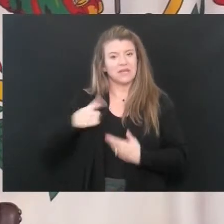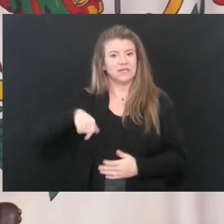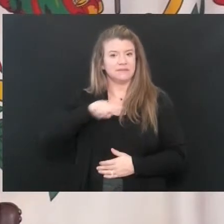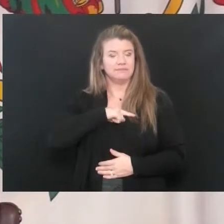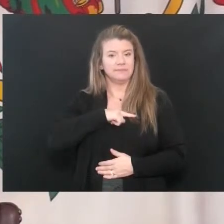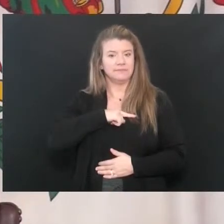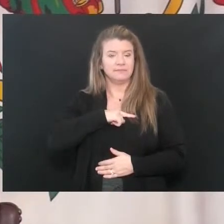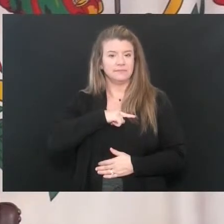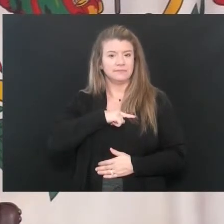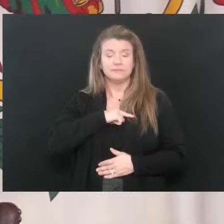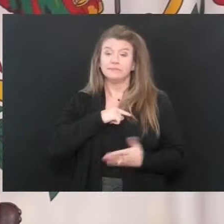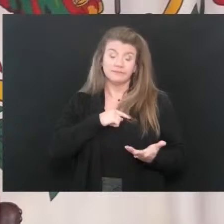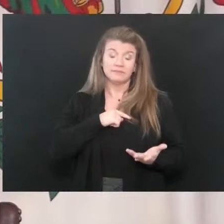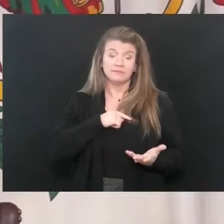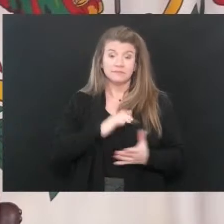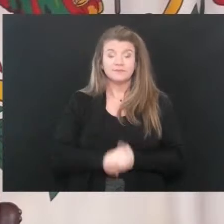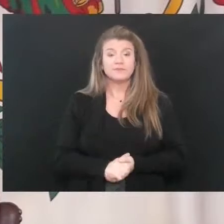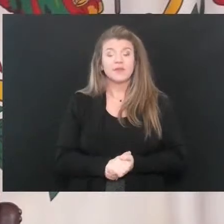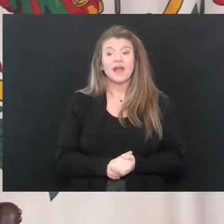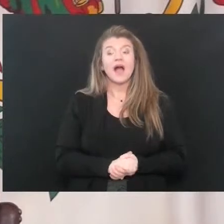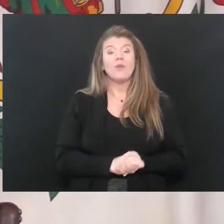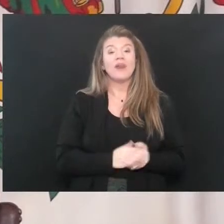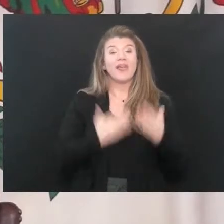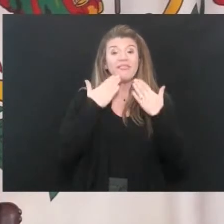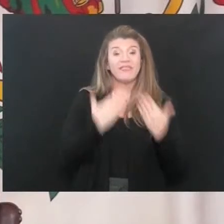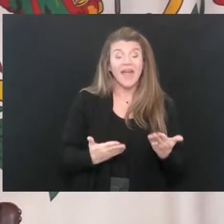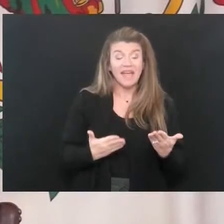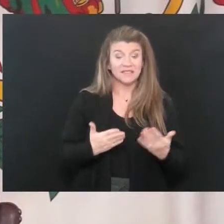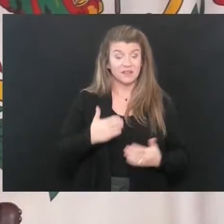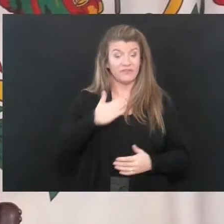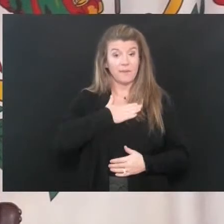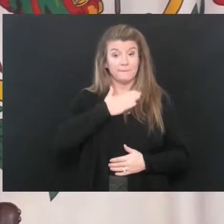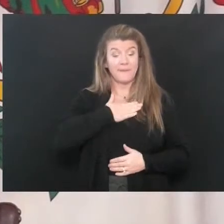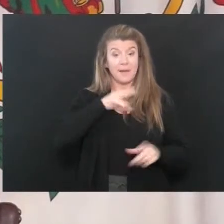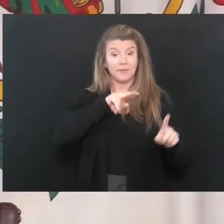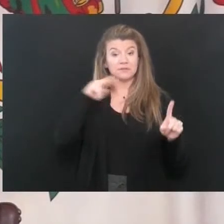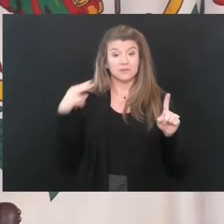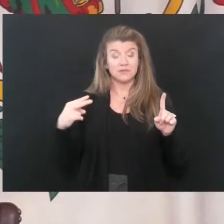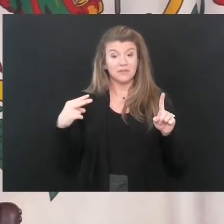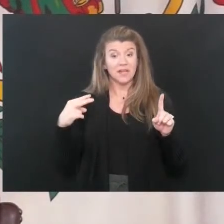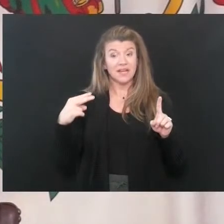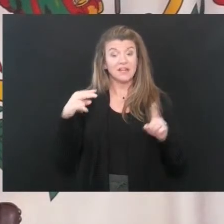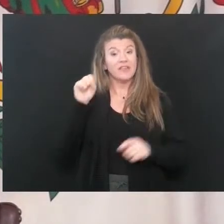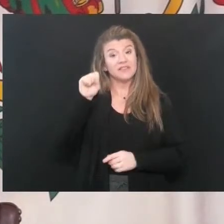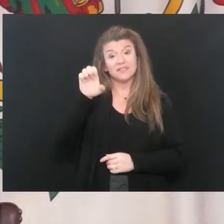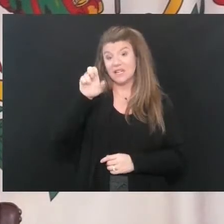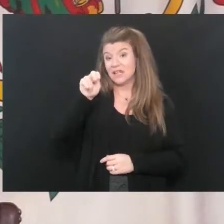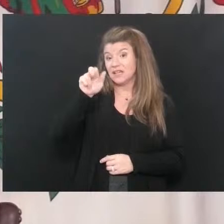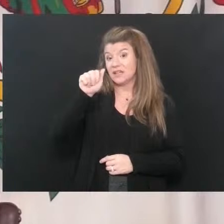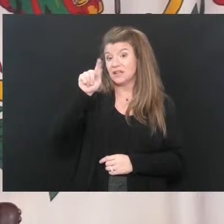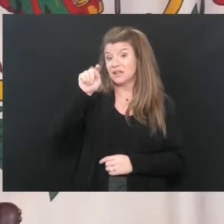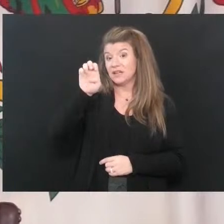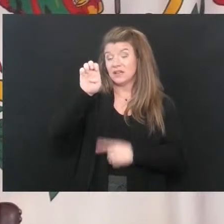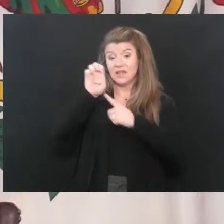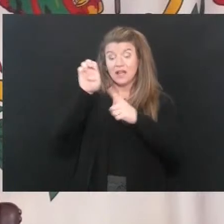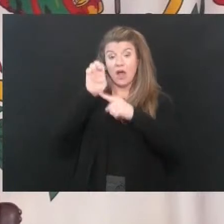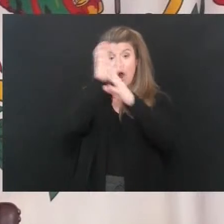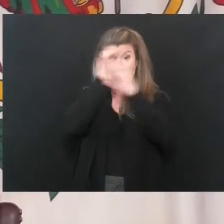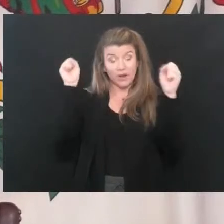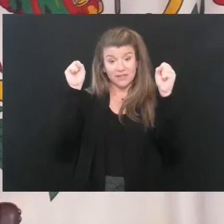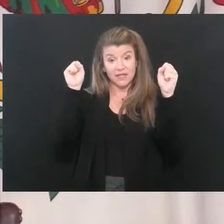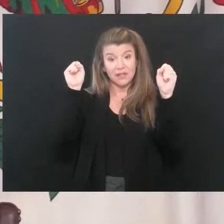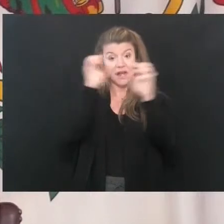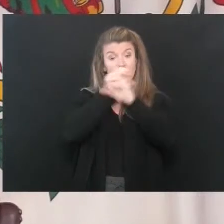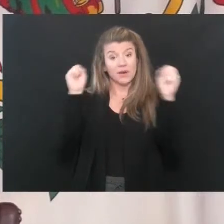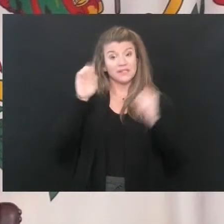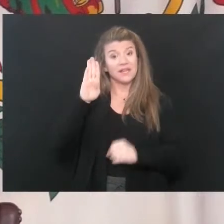belief. Special thanks, from my standpoint, to the Senate, to our Senate President,